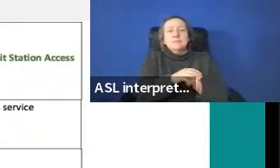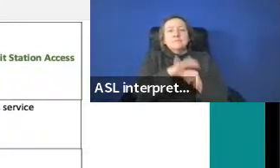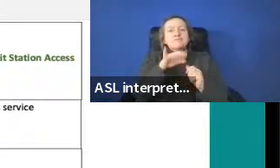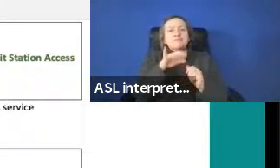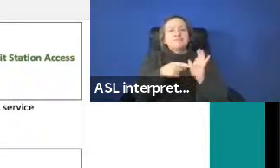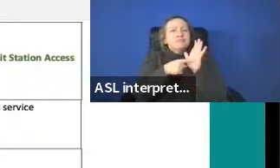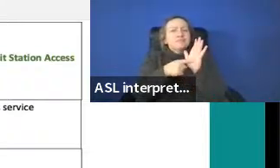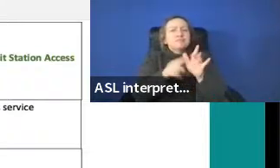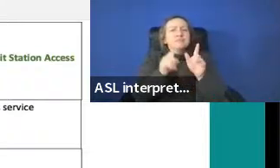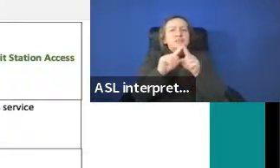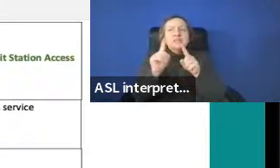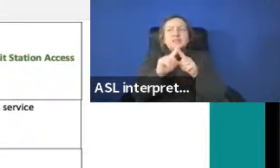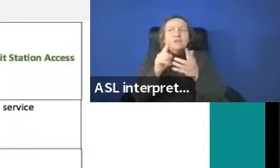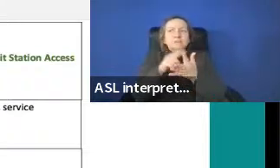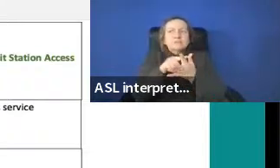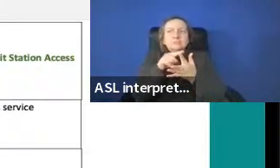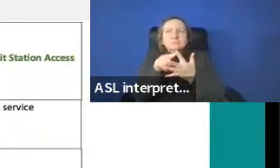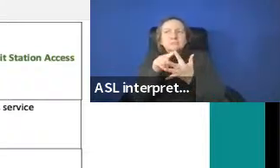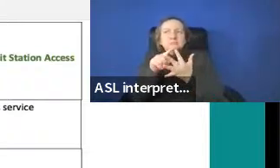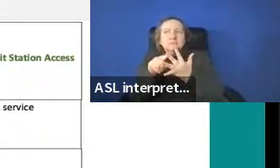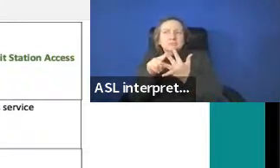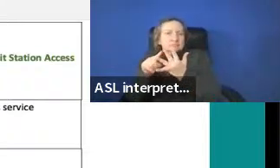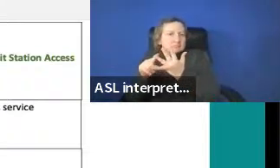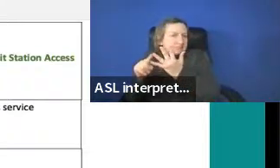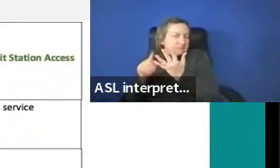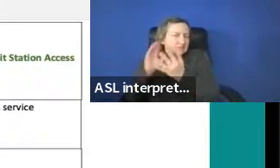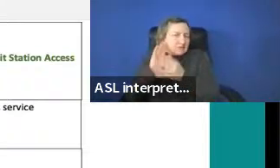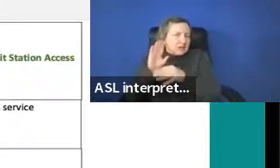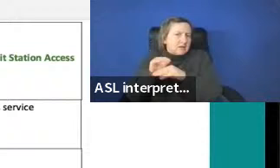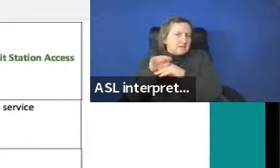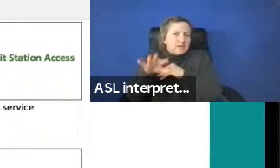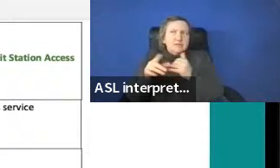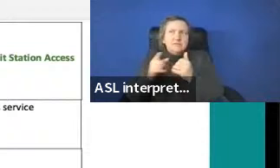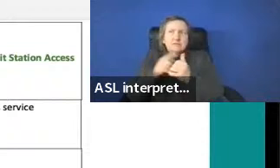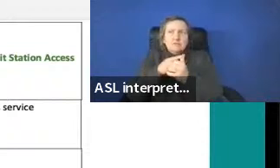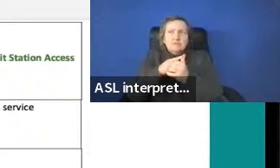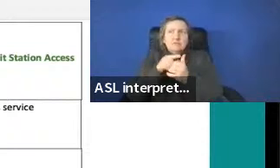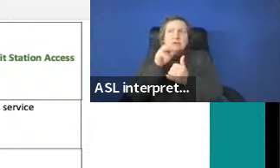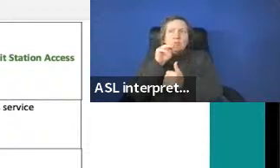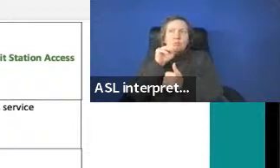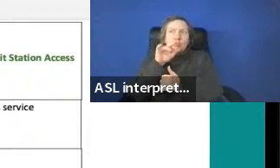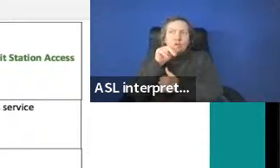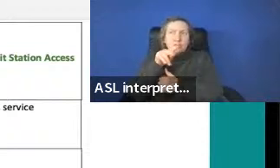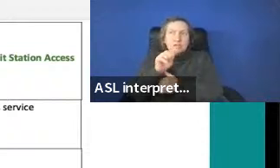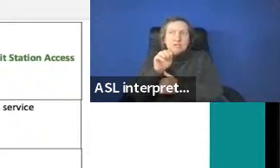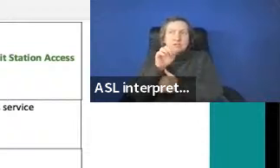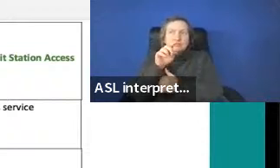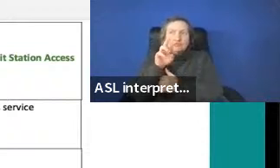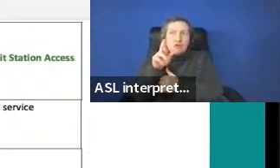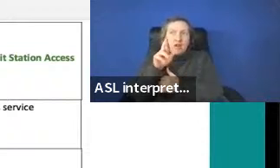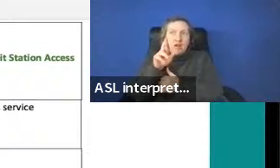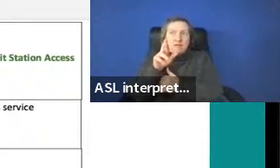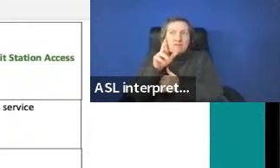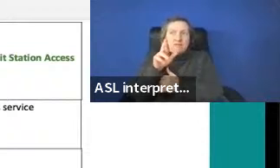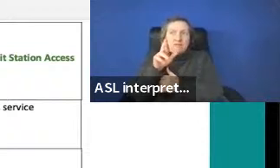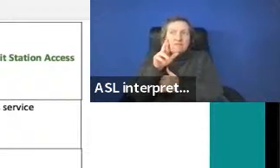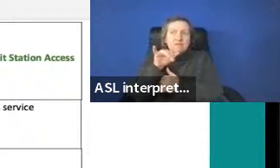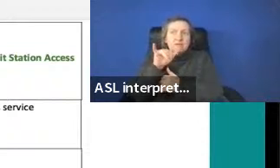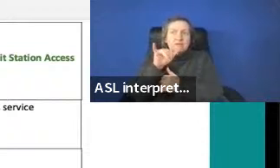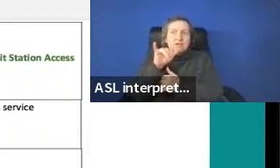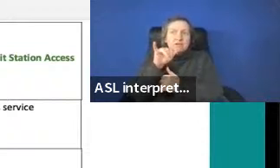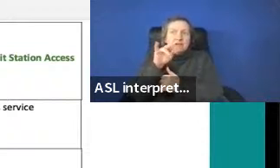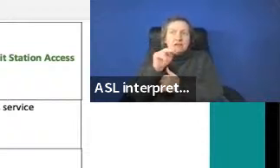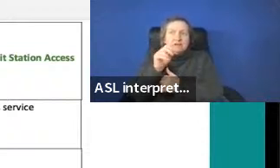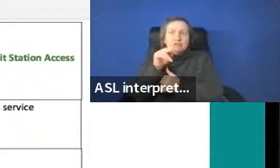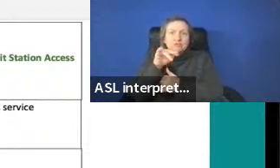go into each of these 5 options. And A is the Marine Drive interchange, and this is the number of intersections that